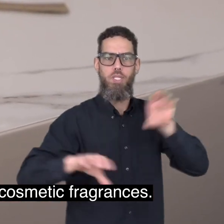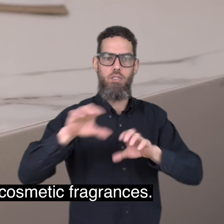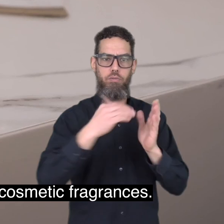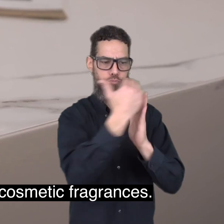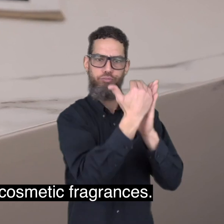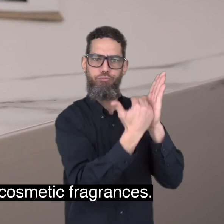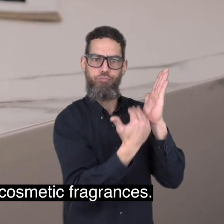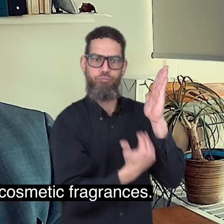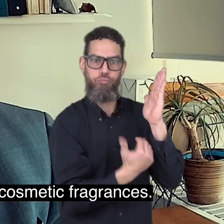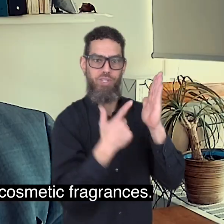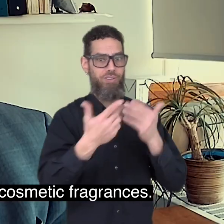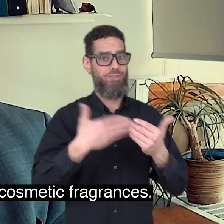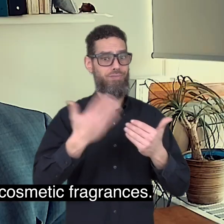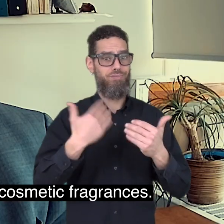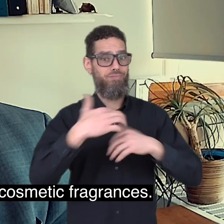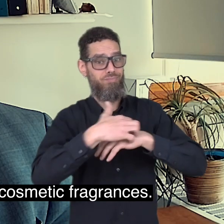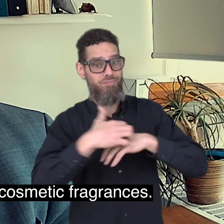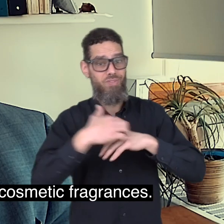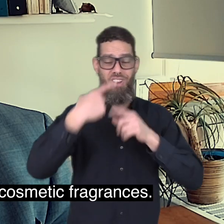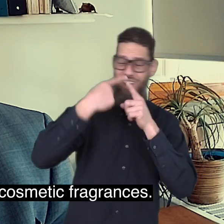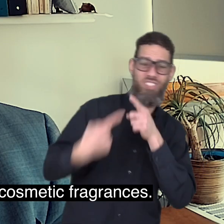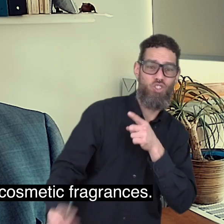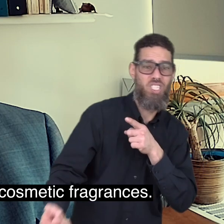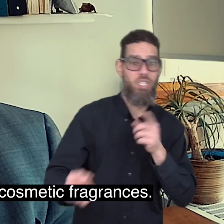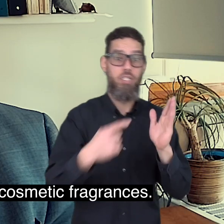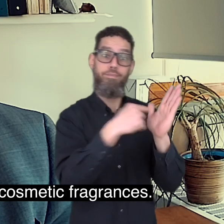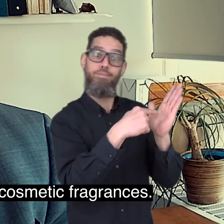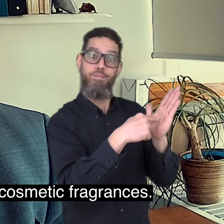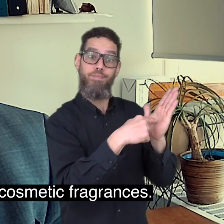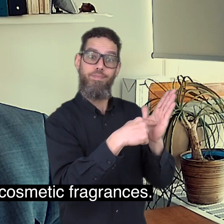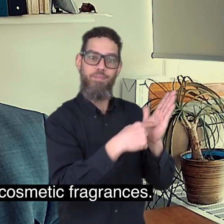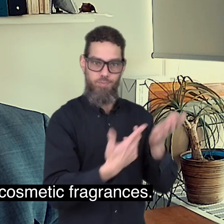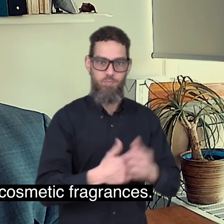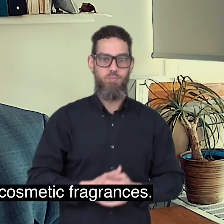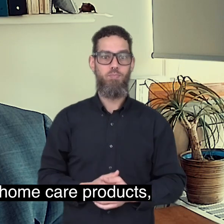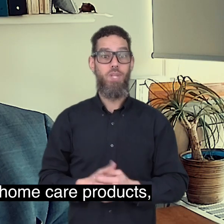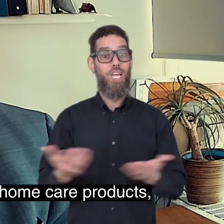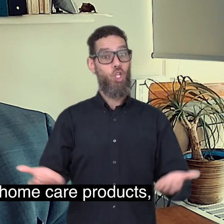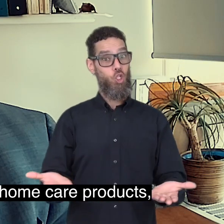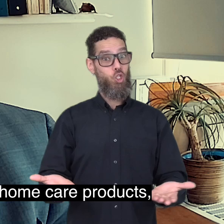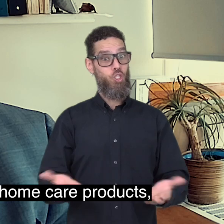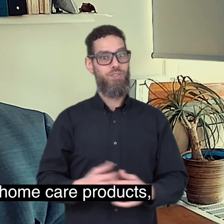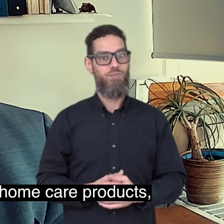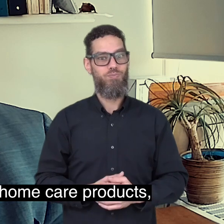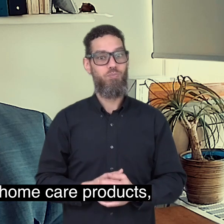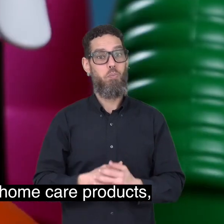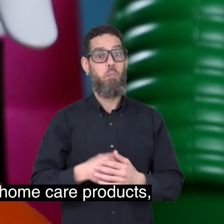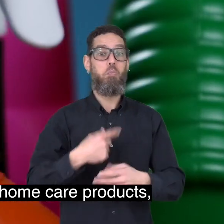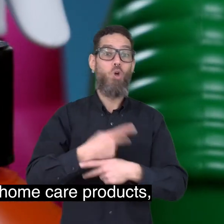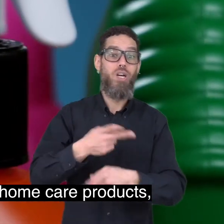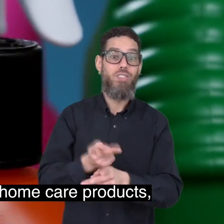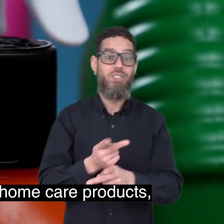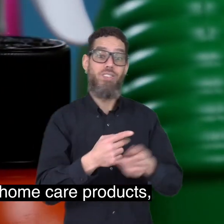cosmetic fragrances. Fragrances are a key ingredient in personal care and home care products, but manufacturers are not